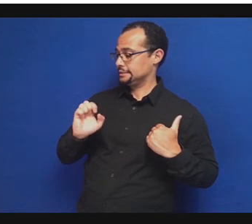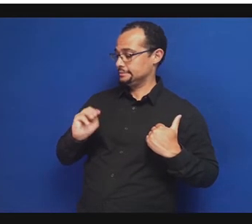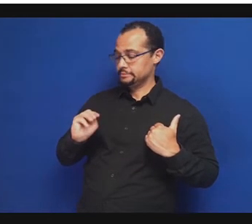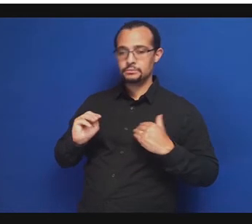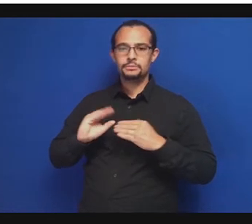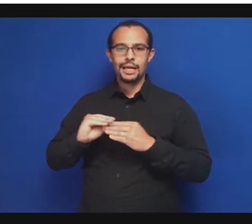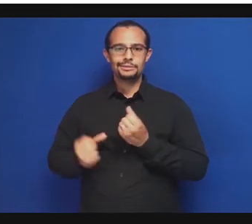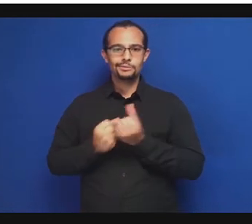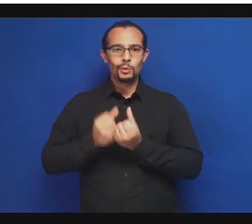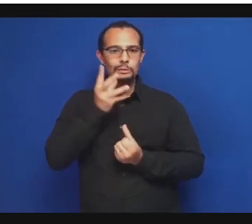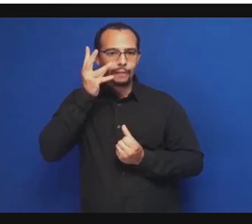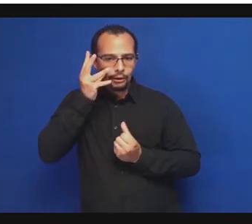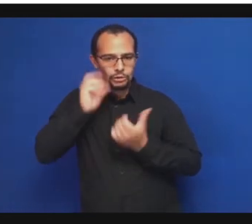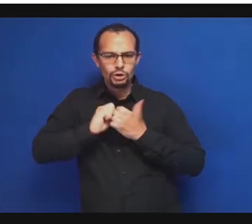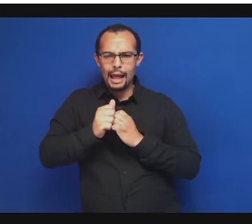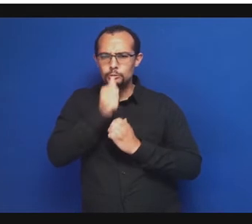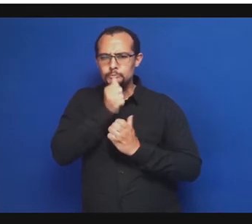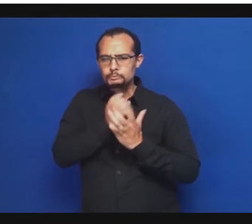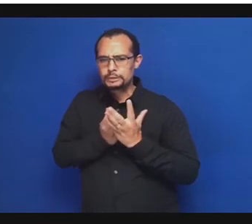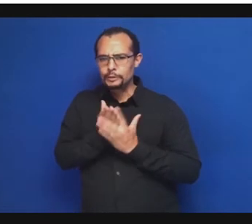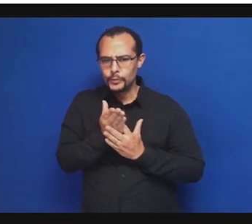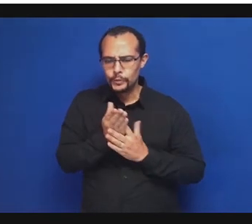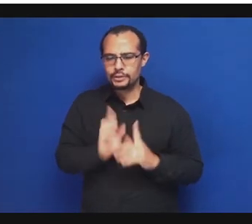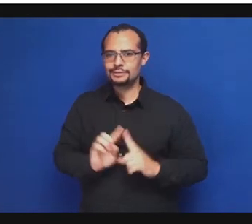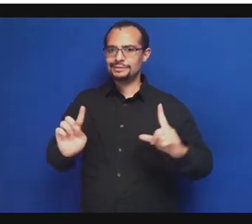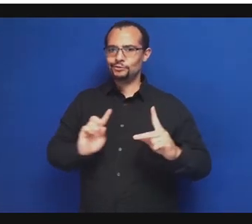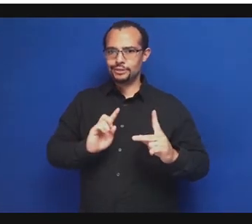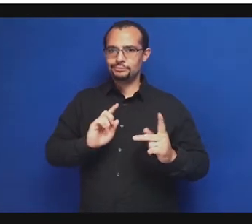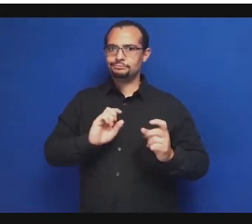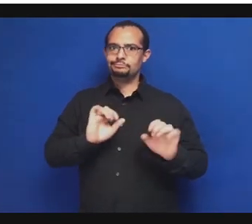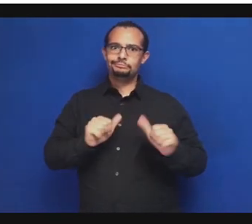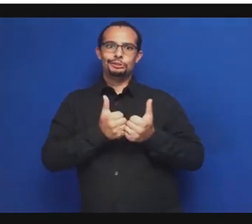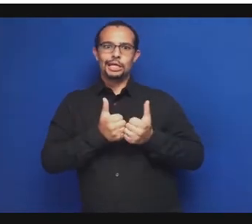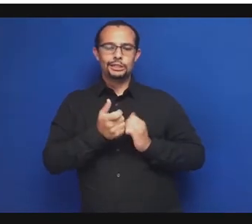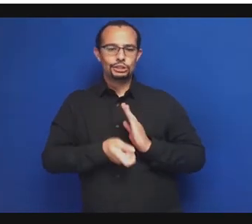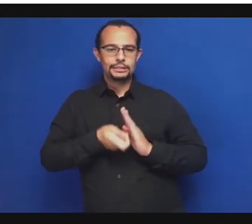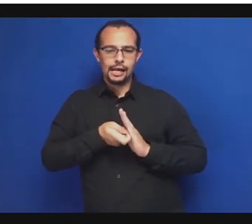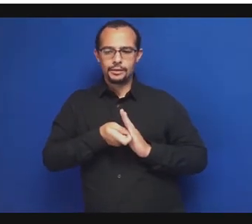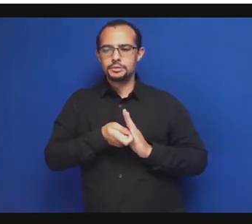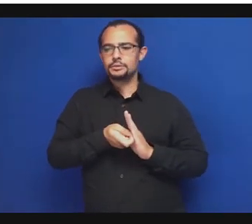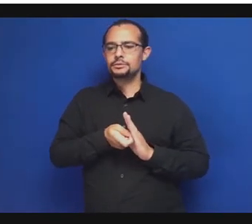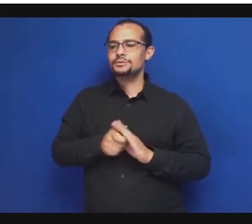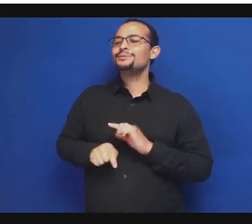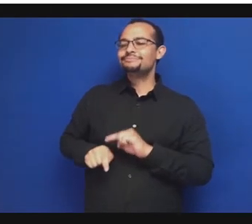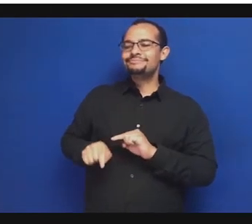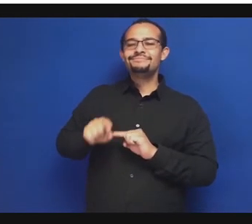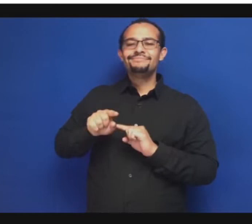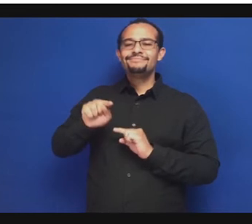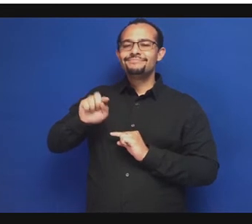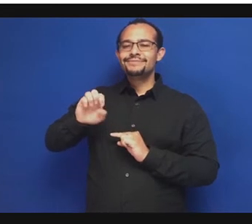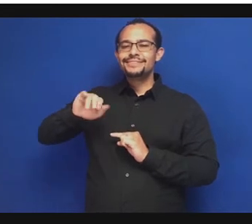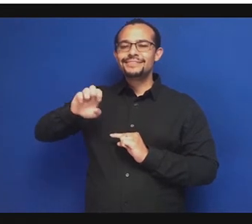hand washing. You all may be the experts as well as finding other resources for hand washing. Remember, that's for